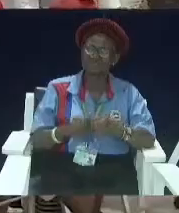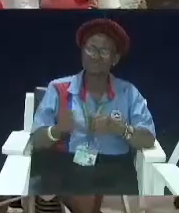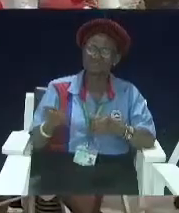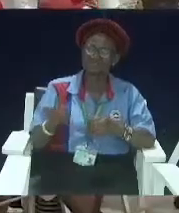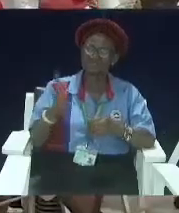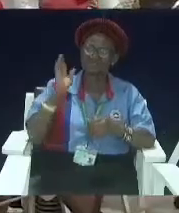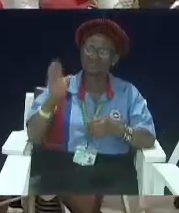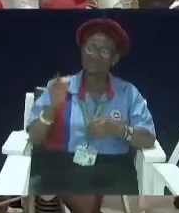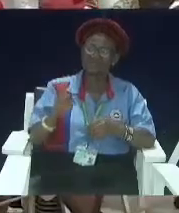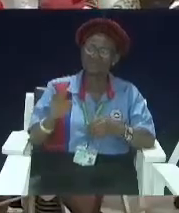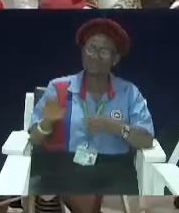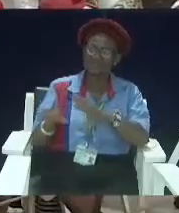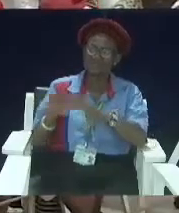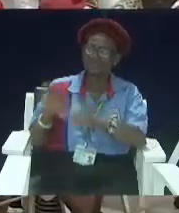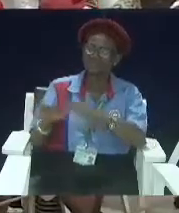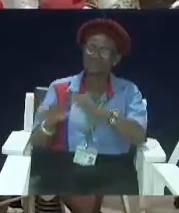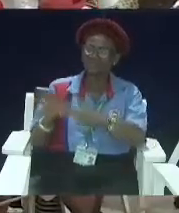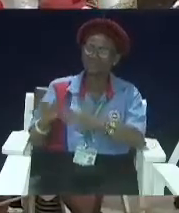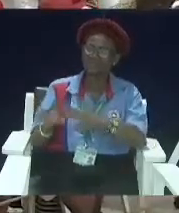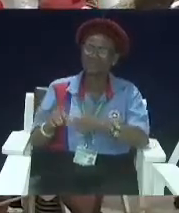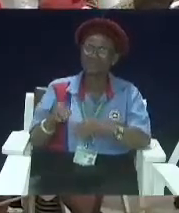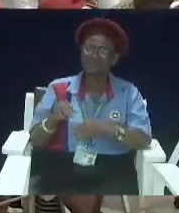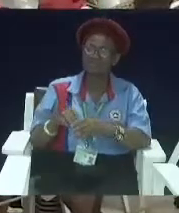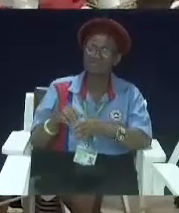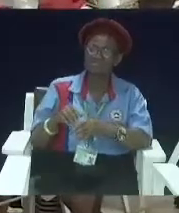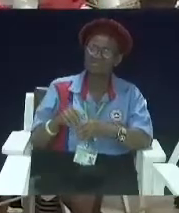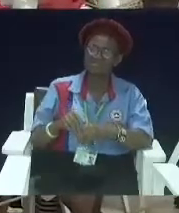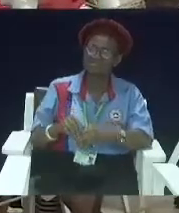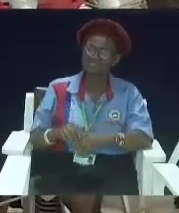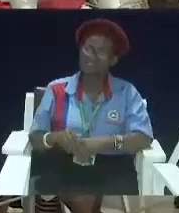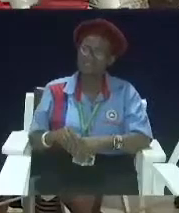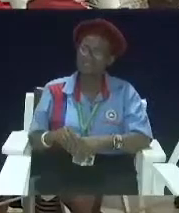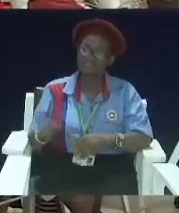And the husband laughed. I thought it was a joke.